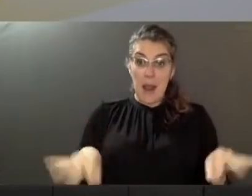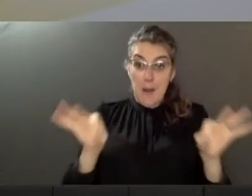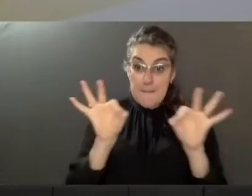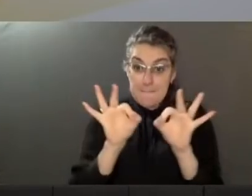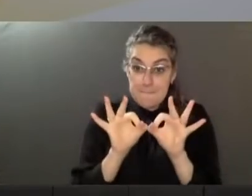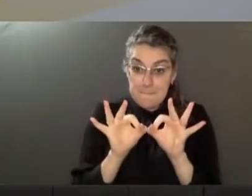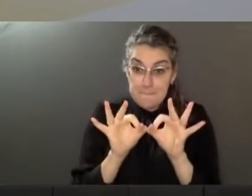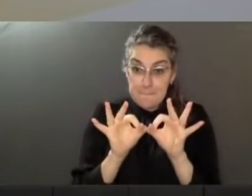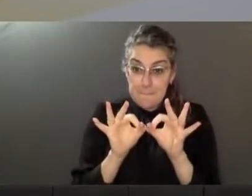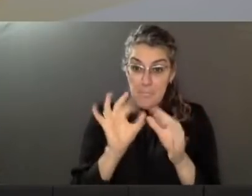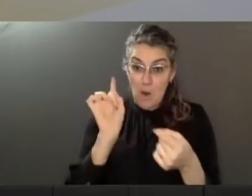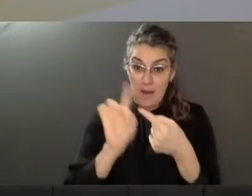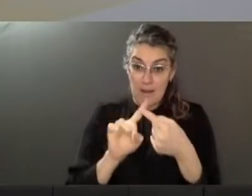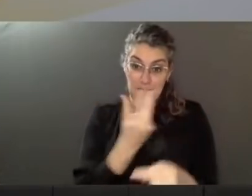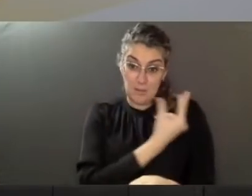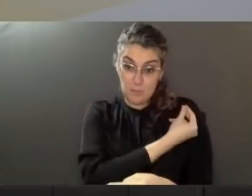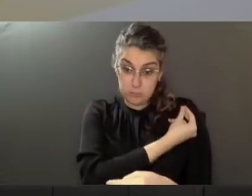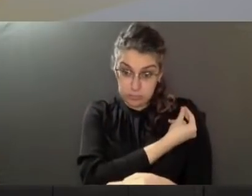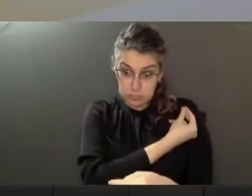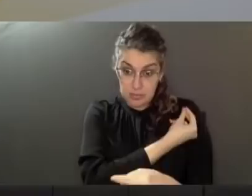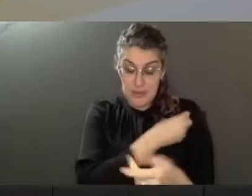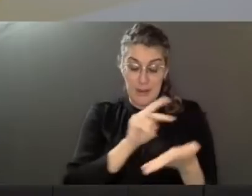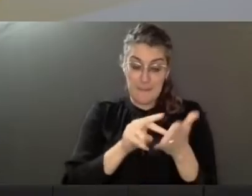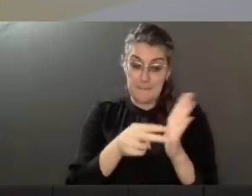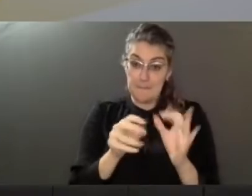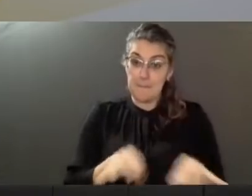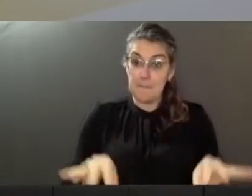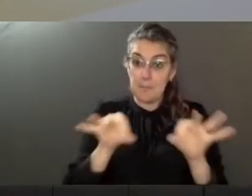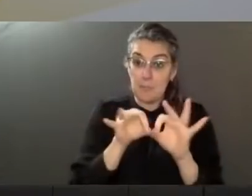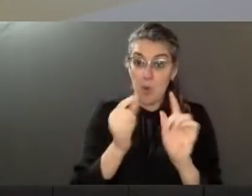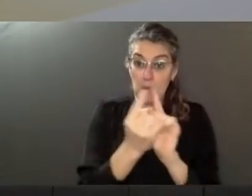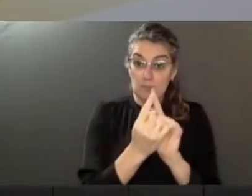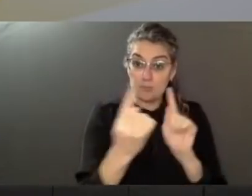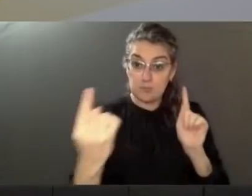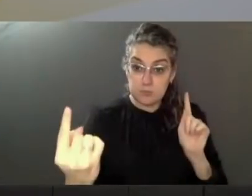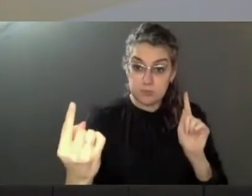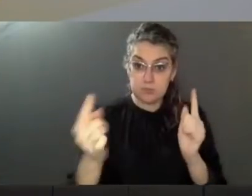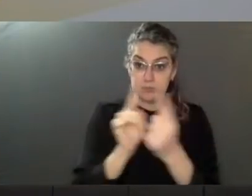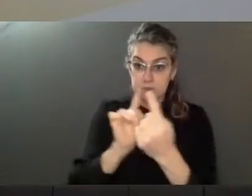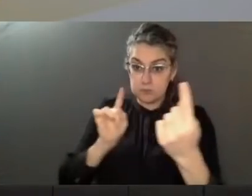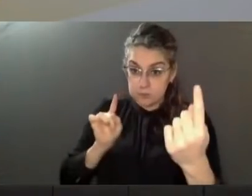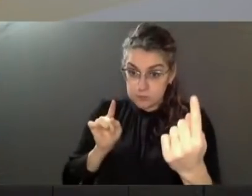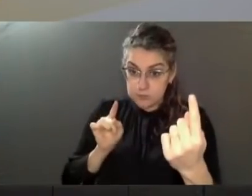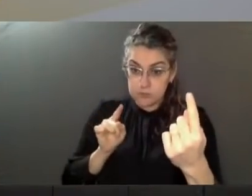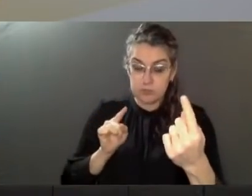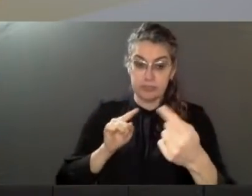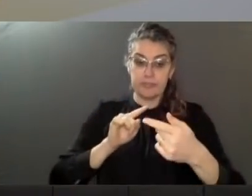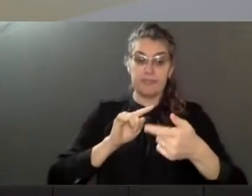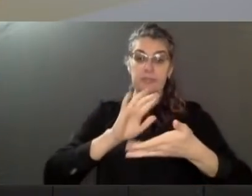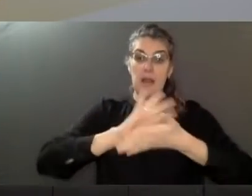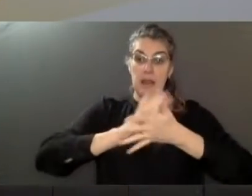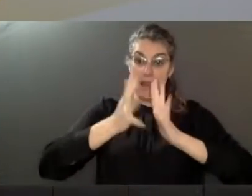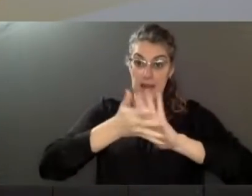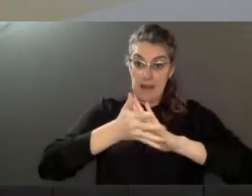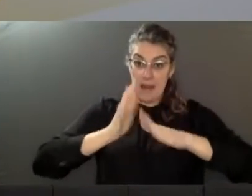tools available, including physical distancing, washing our hands often, and wearing a mask in public places.